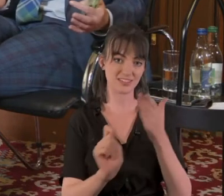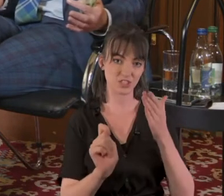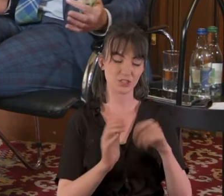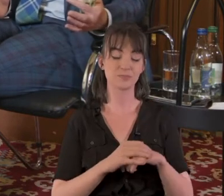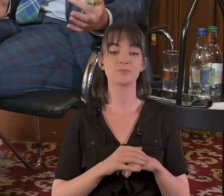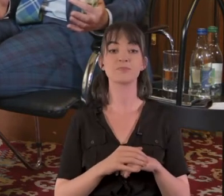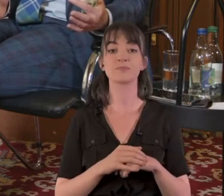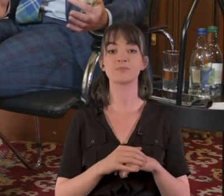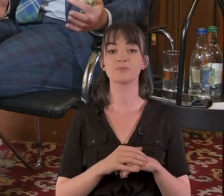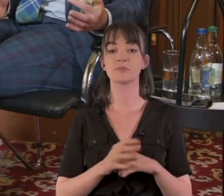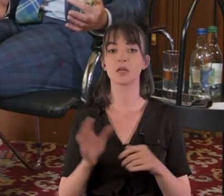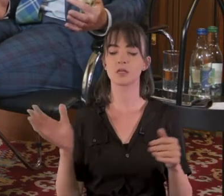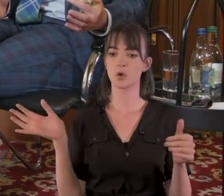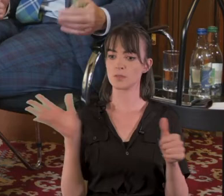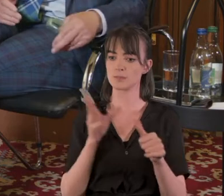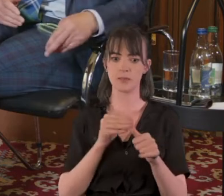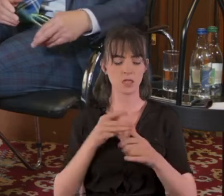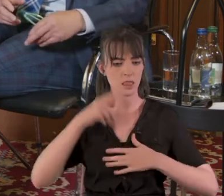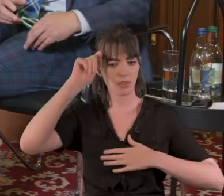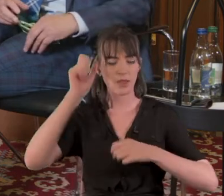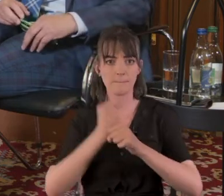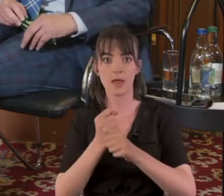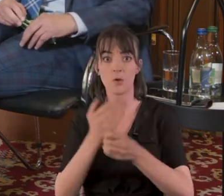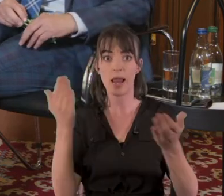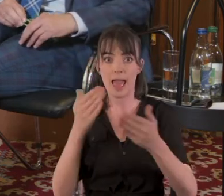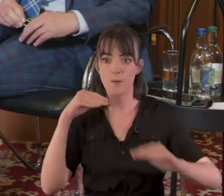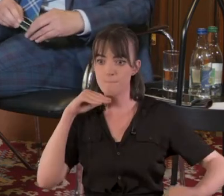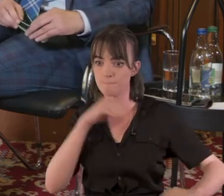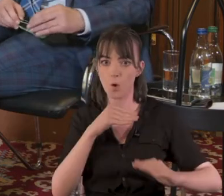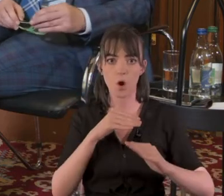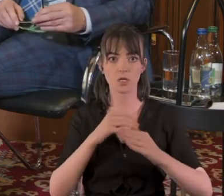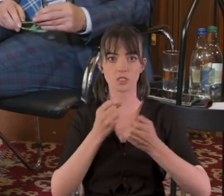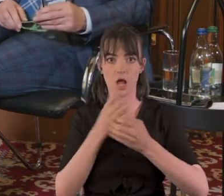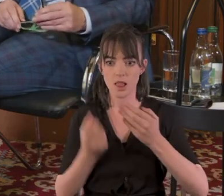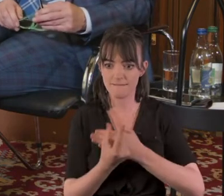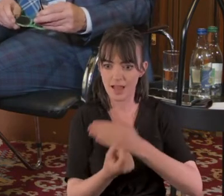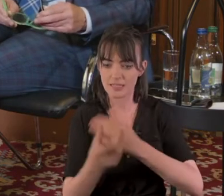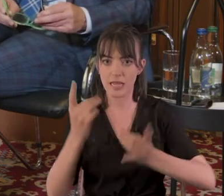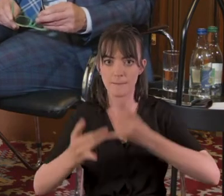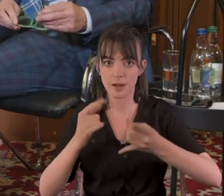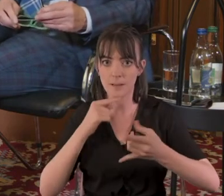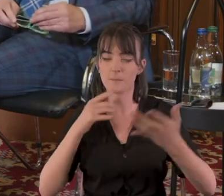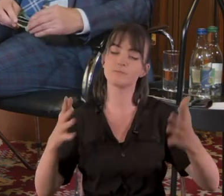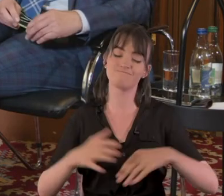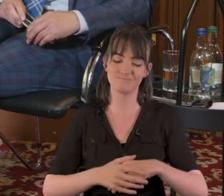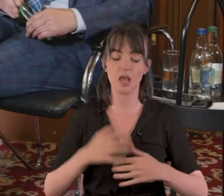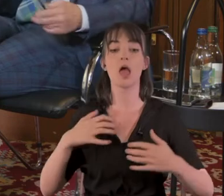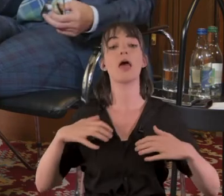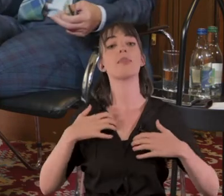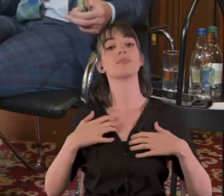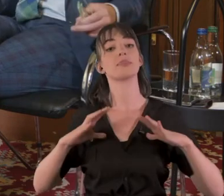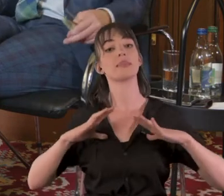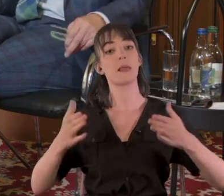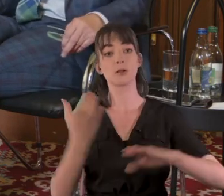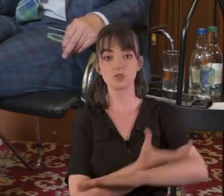Particularly when you think of you know the importance of the matters that were at stake. But of course the Liberals continued to govern. Why? Because